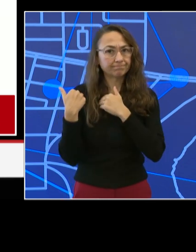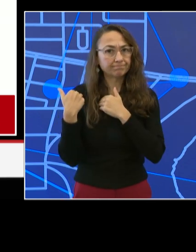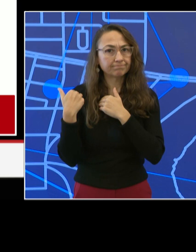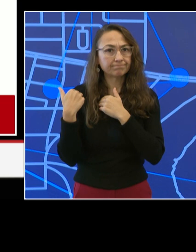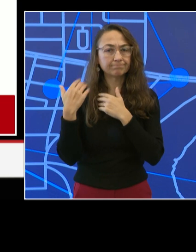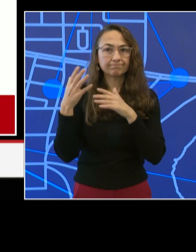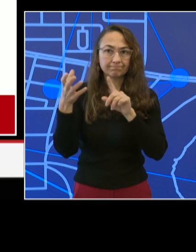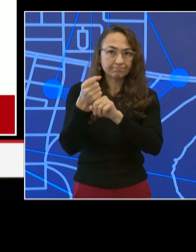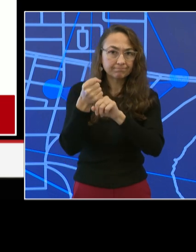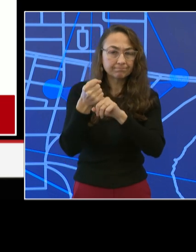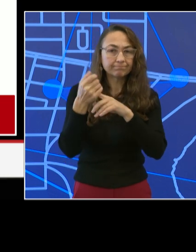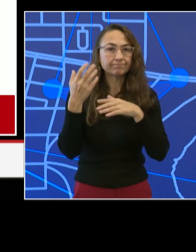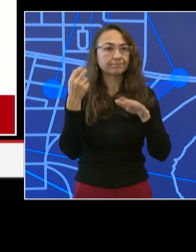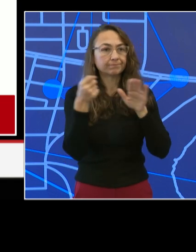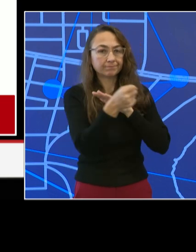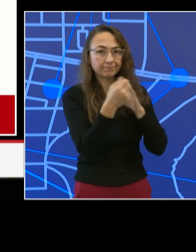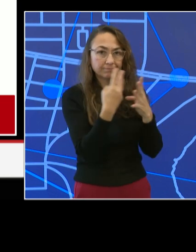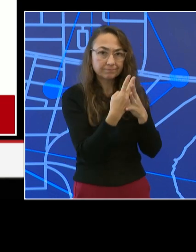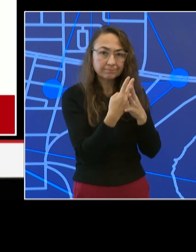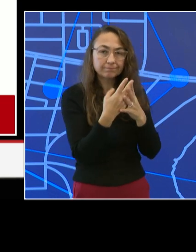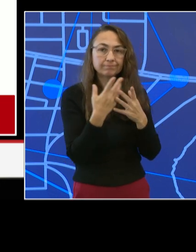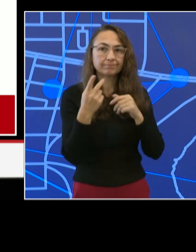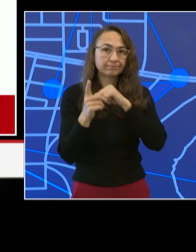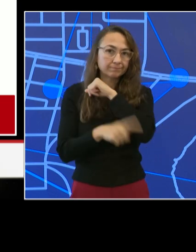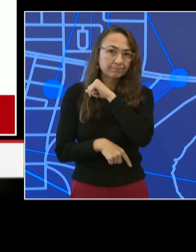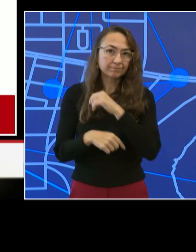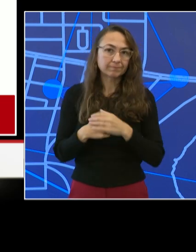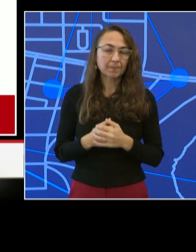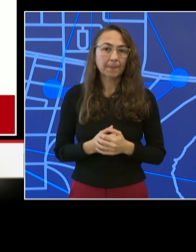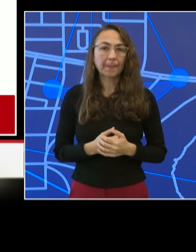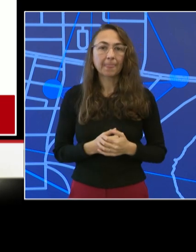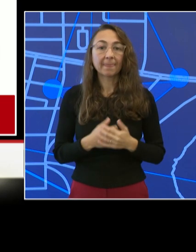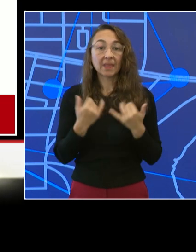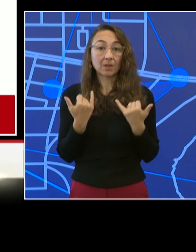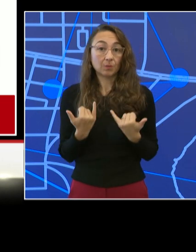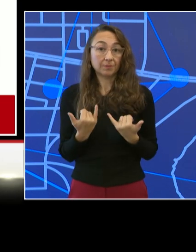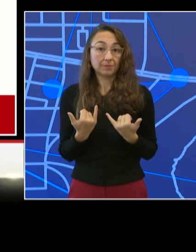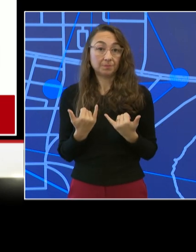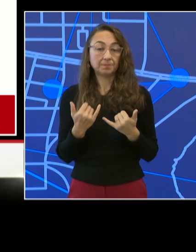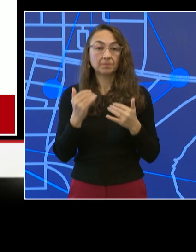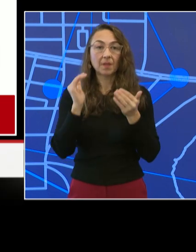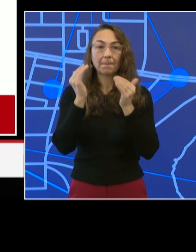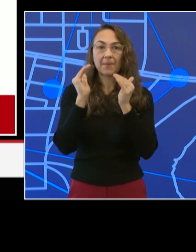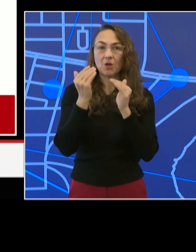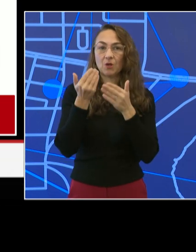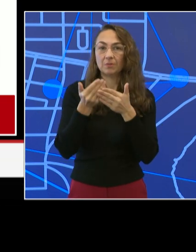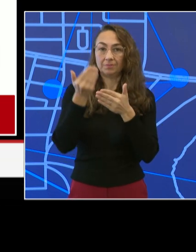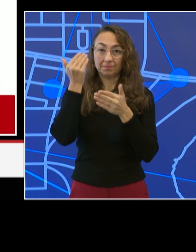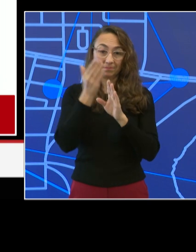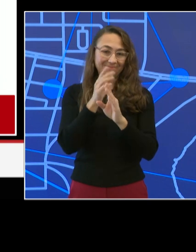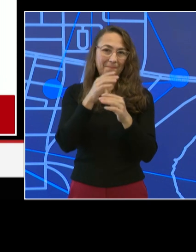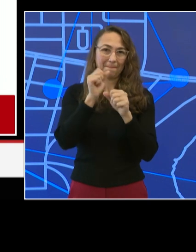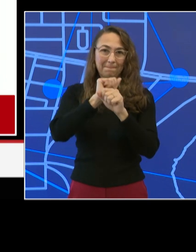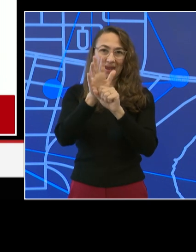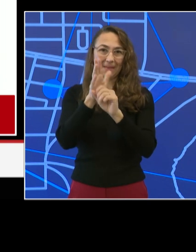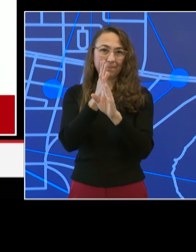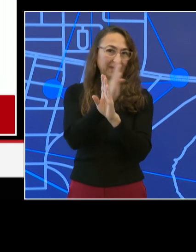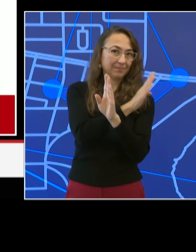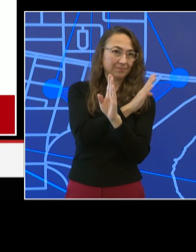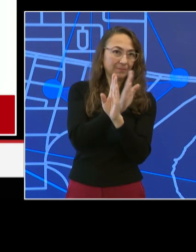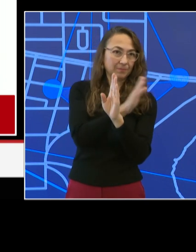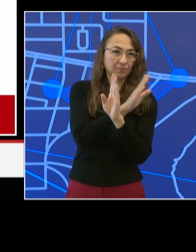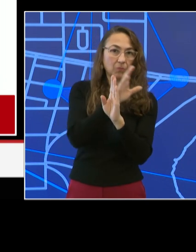Crime is also lower now than it was before the pandemic, when we saw how our public safety ecosystem was a little